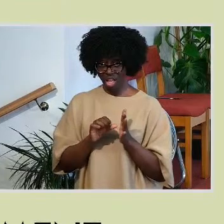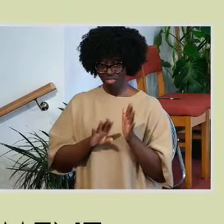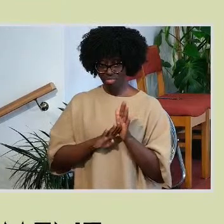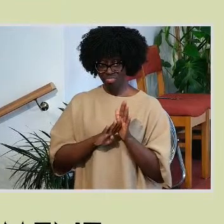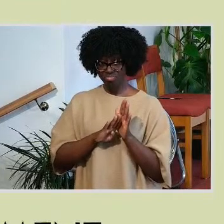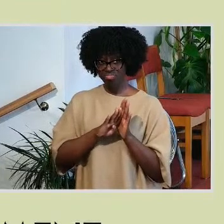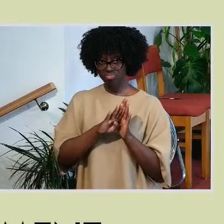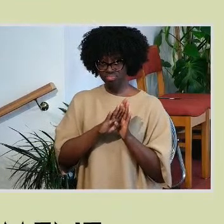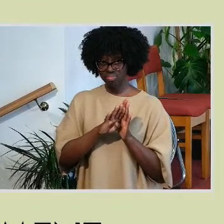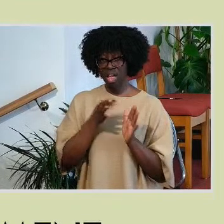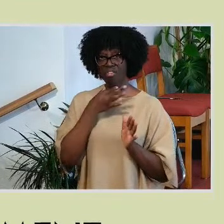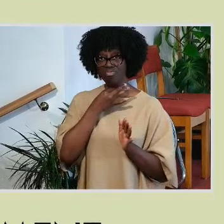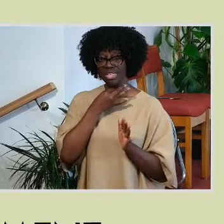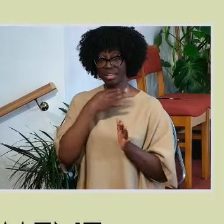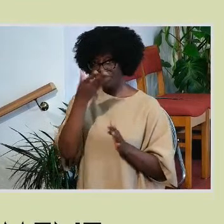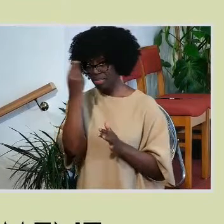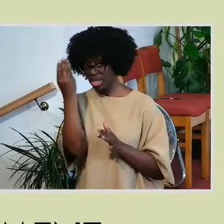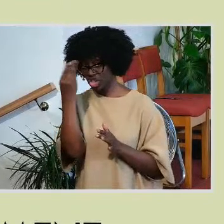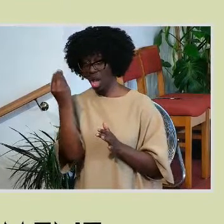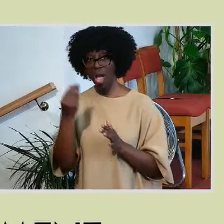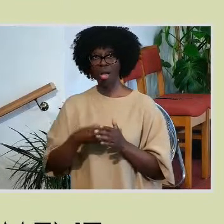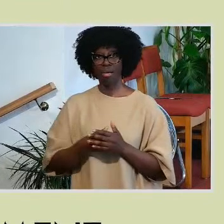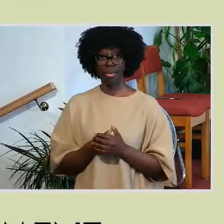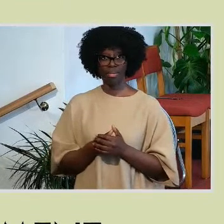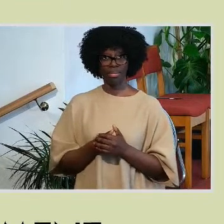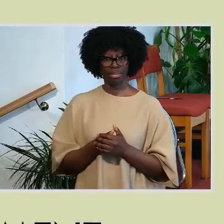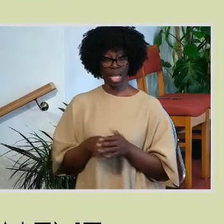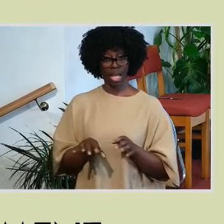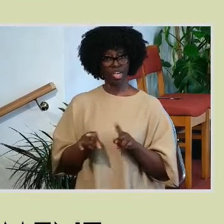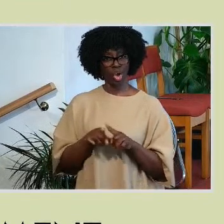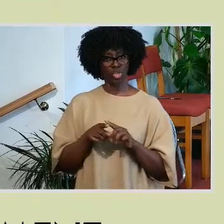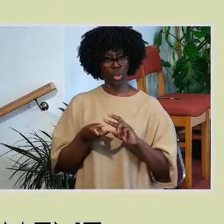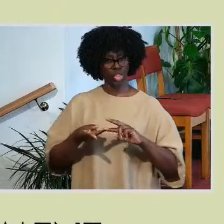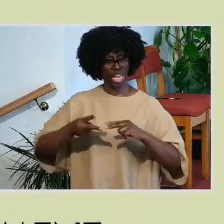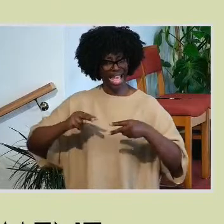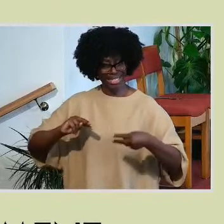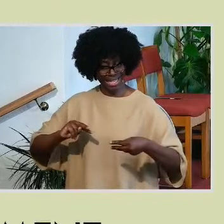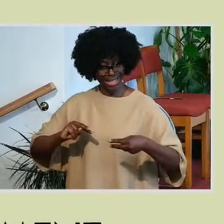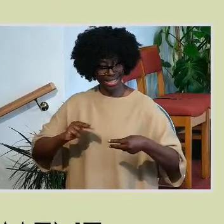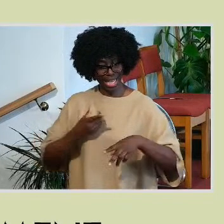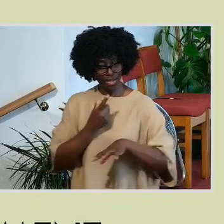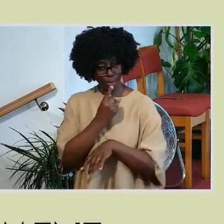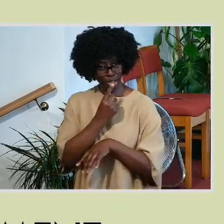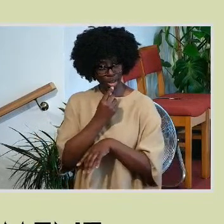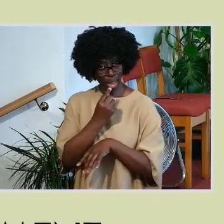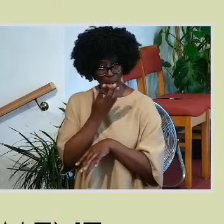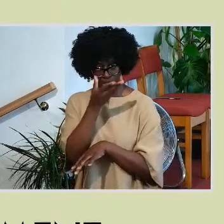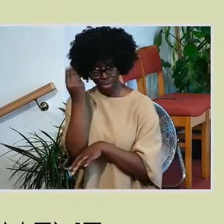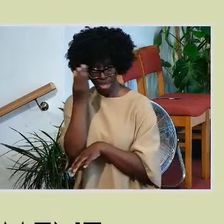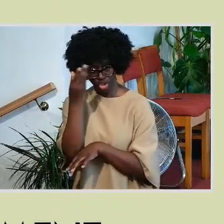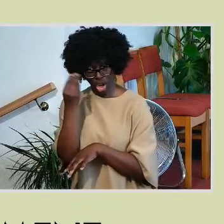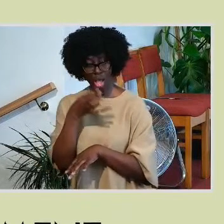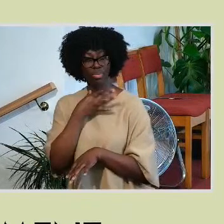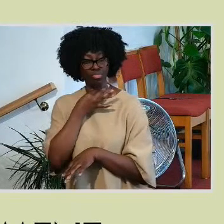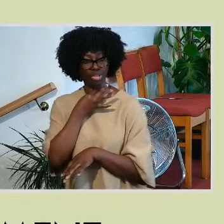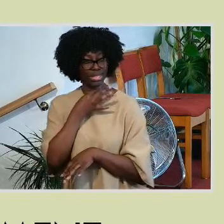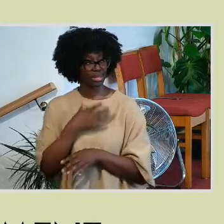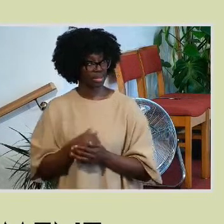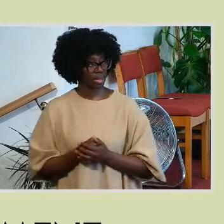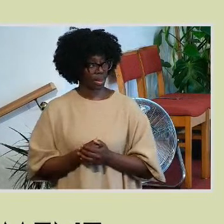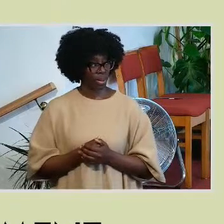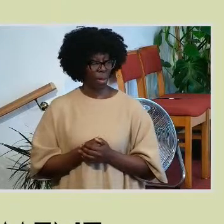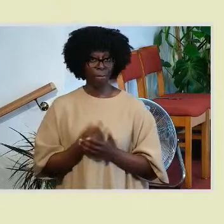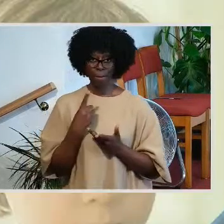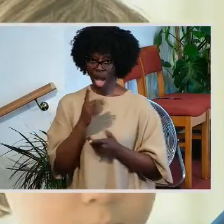are a few genetic conditions that can also put you at a risk of dementia. But we're going to talk mainly about things that we can change in